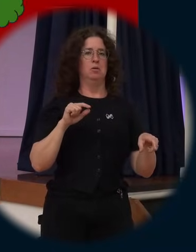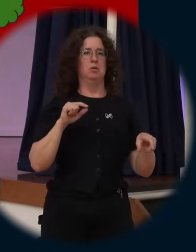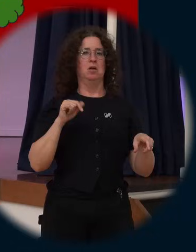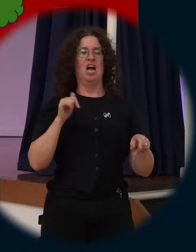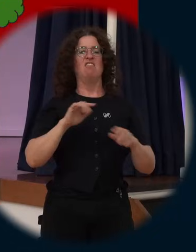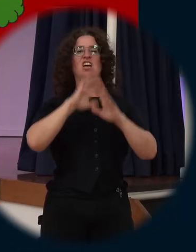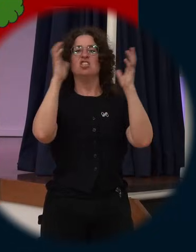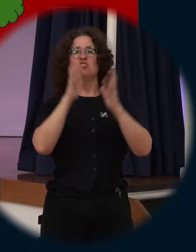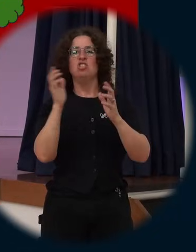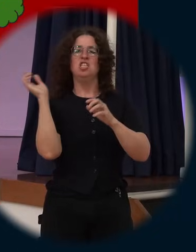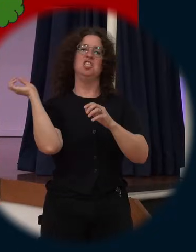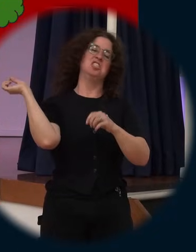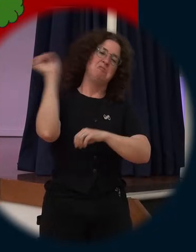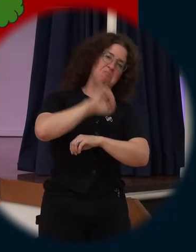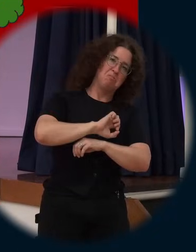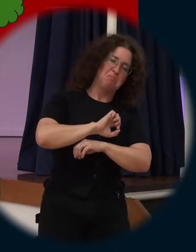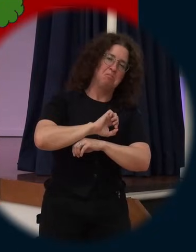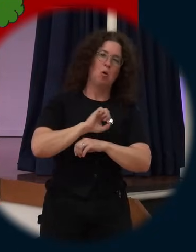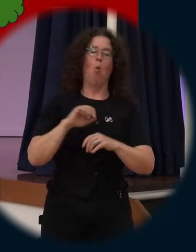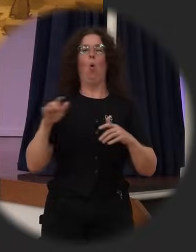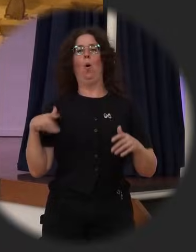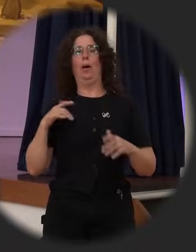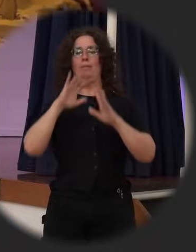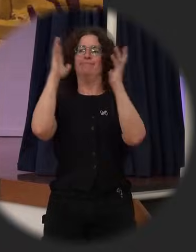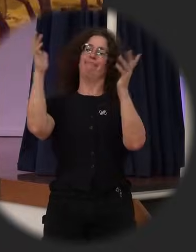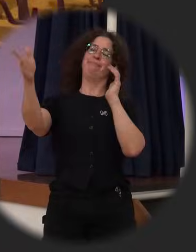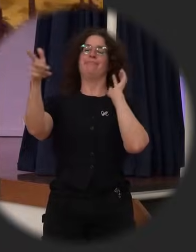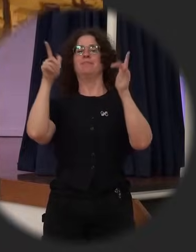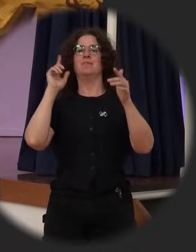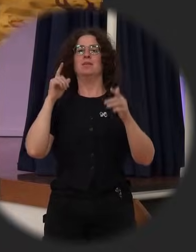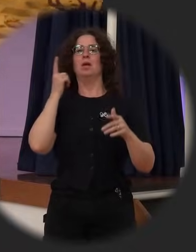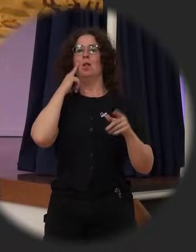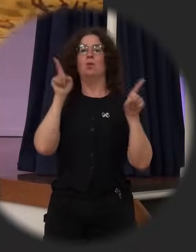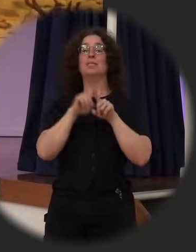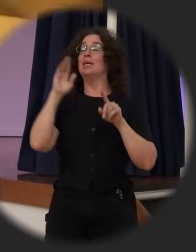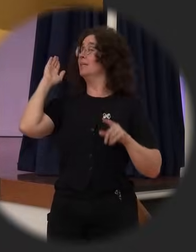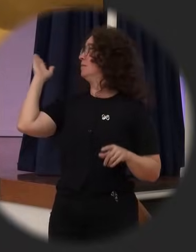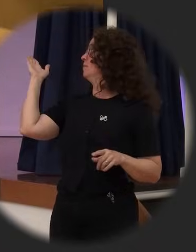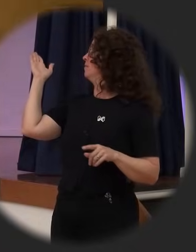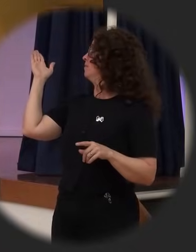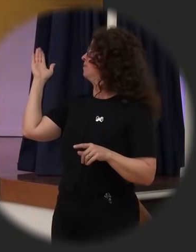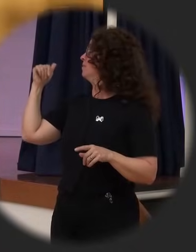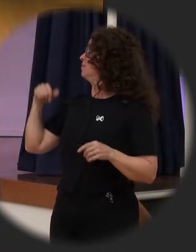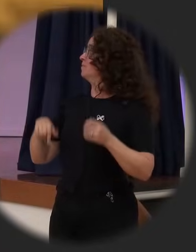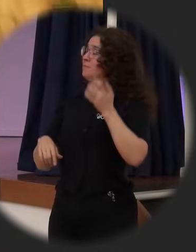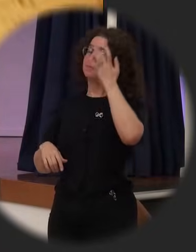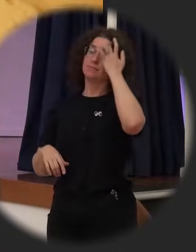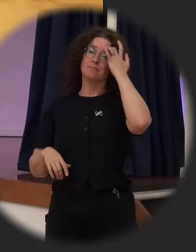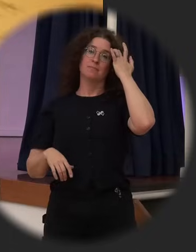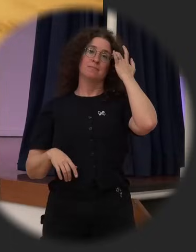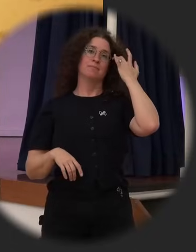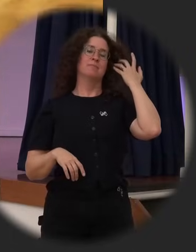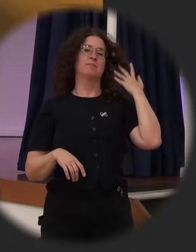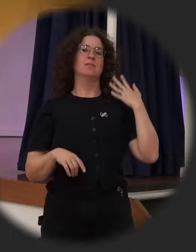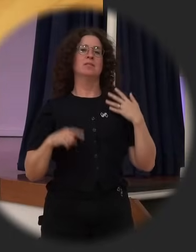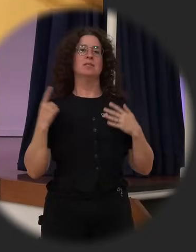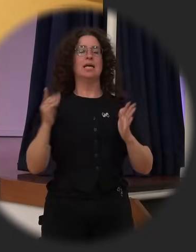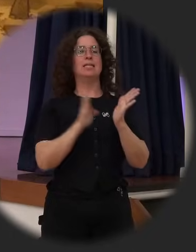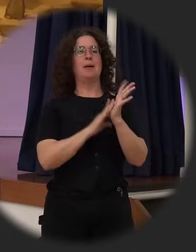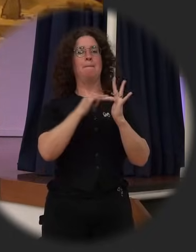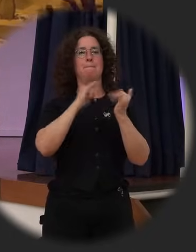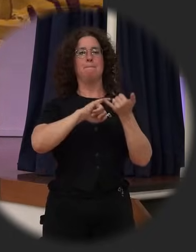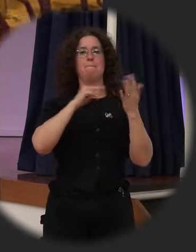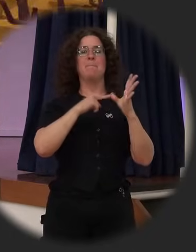trees and living trees, a whole bunch of other stuff. And it ends up looking a bit like this. Yes, that's playing. So this is our mesa biome, just running through the